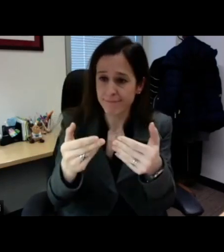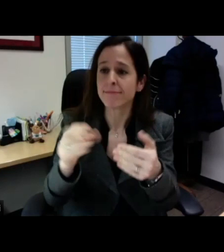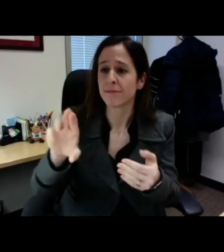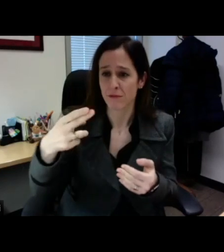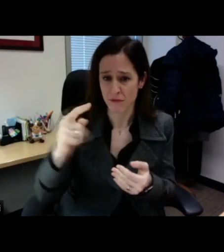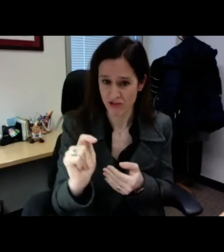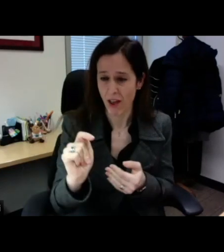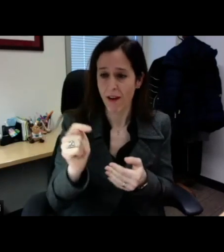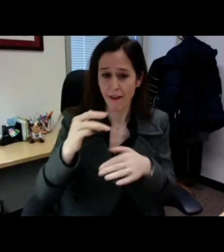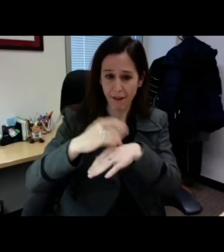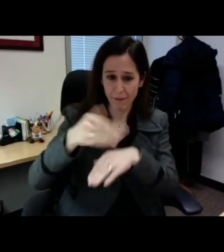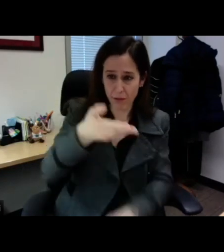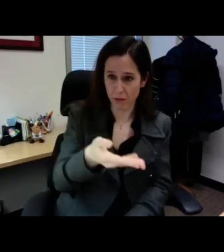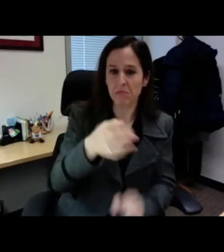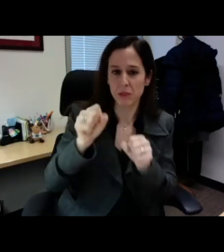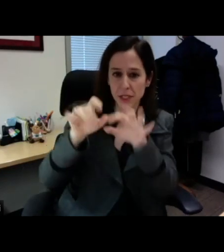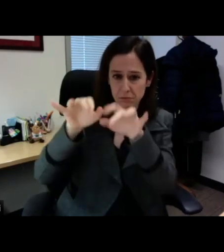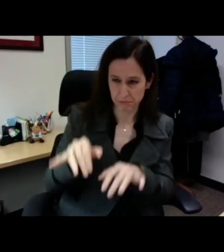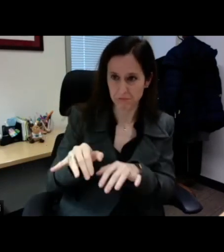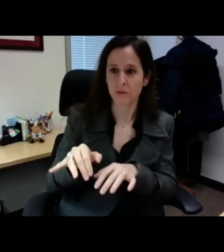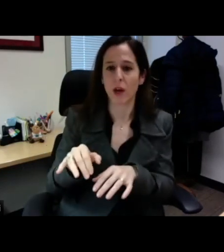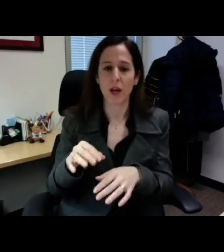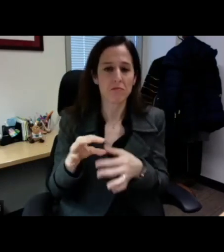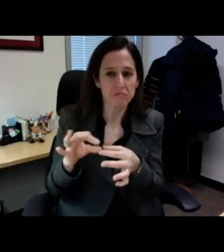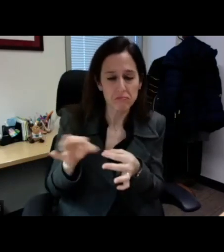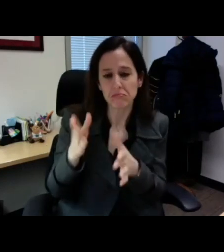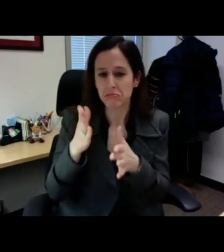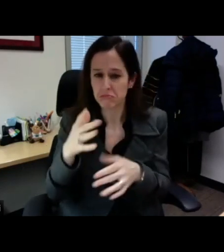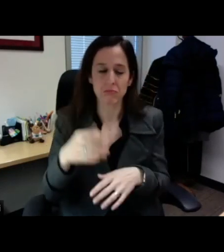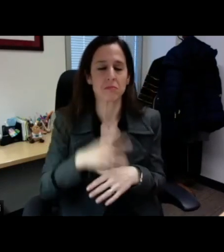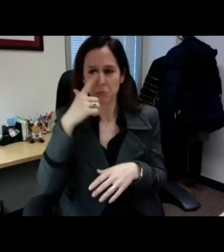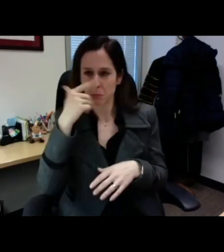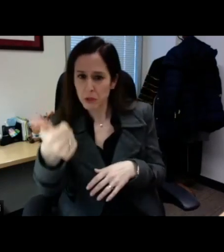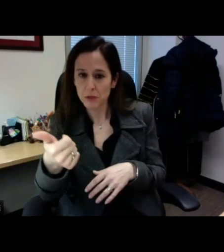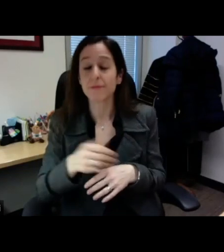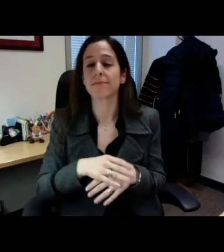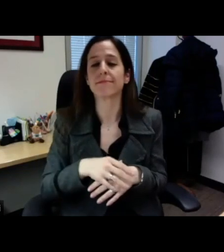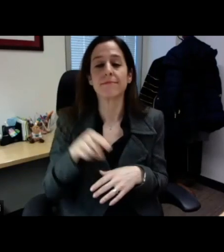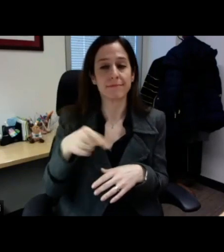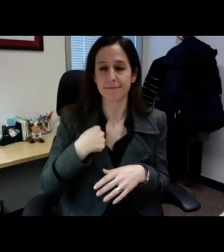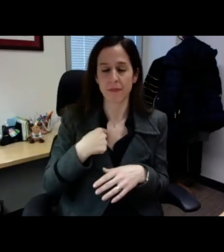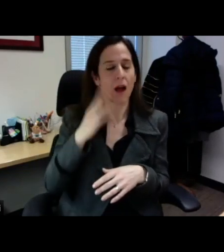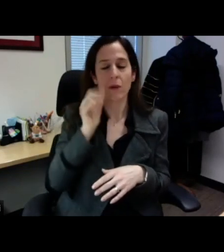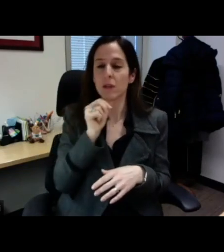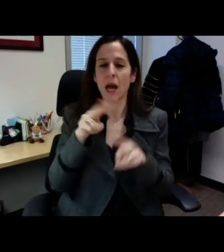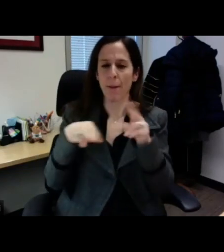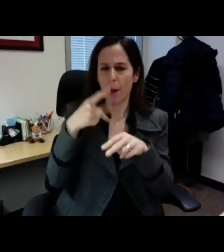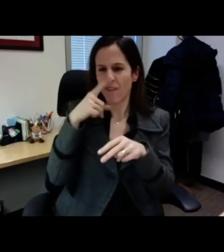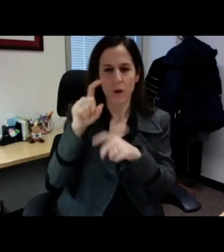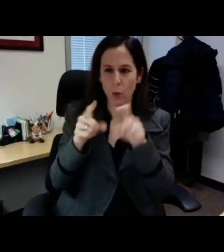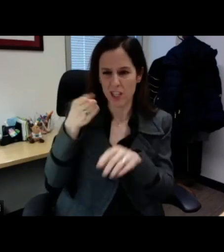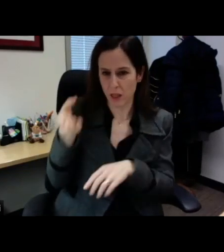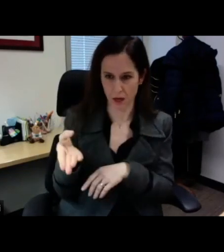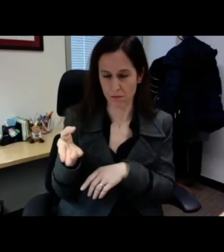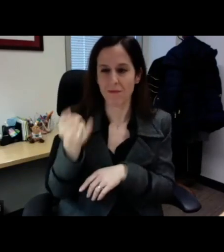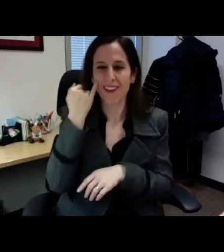If you want to share a comment, you can do so in the chat. You can type something there. And that's up to you, but I